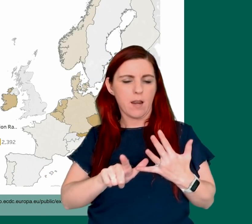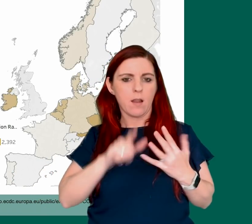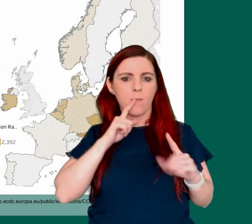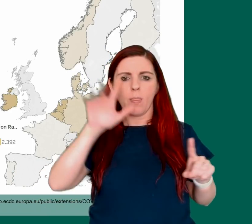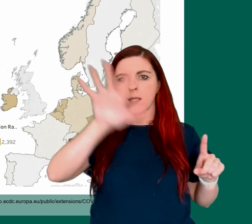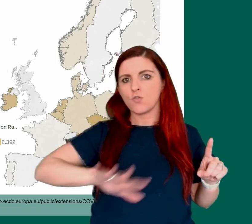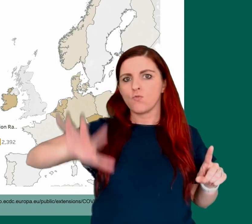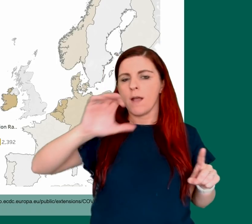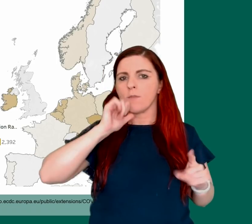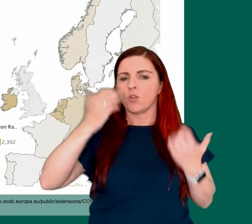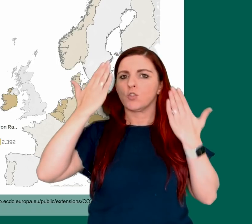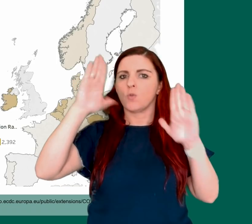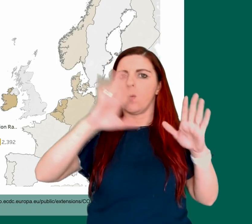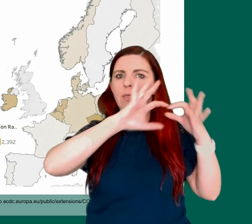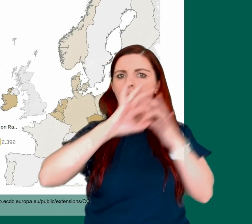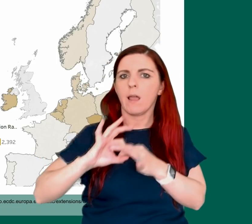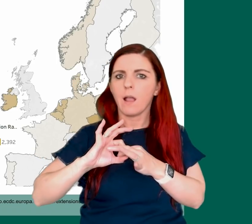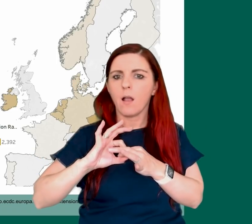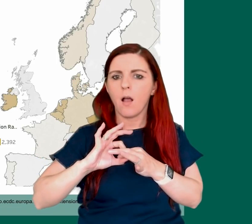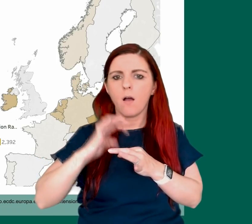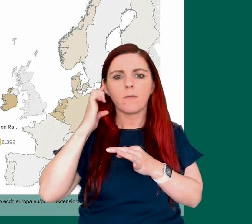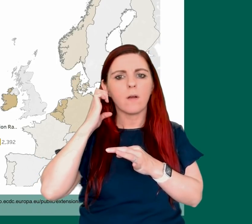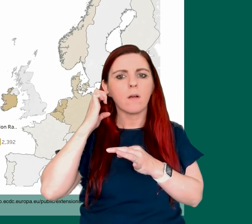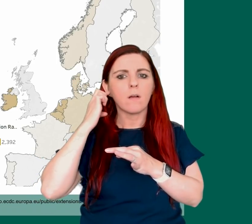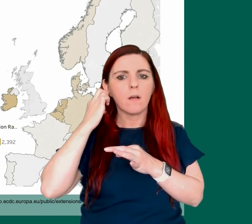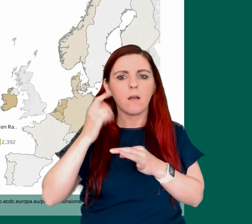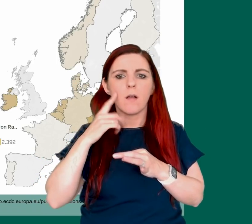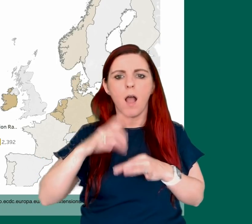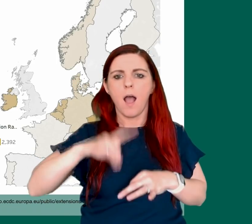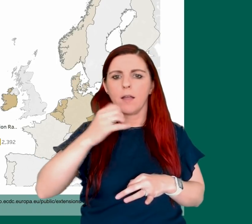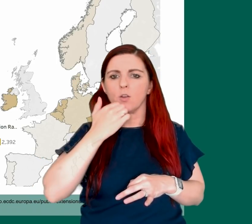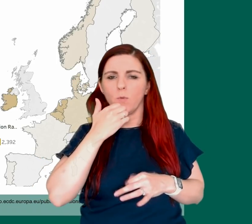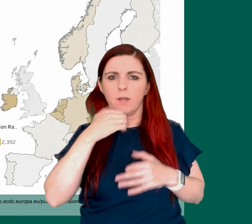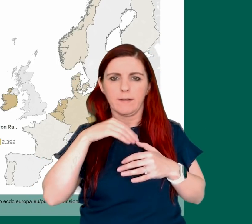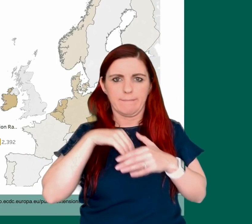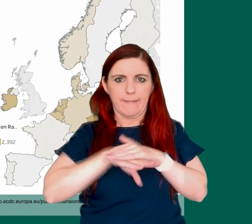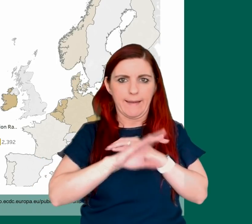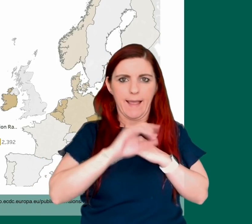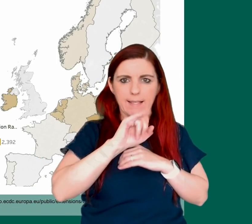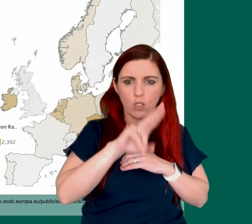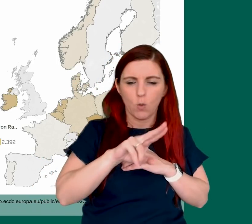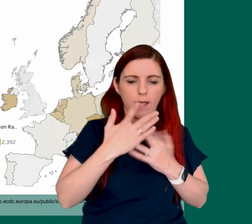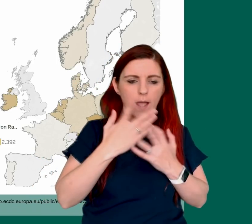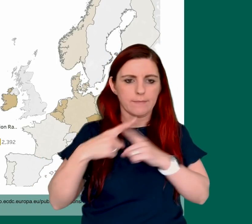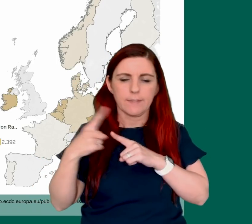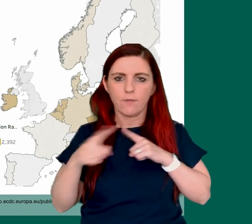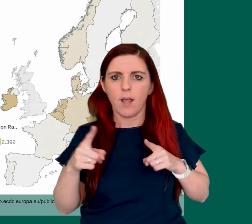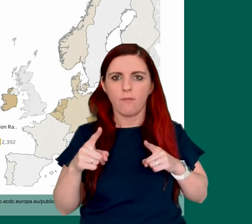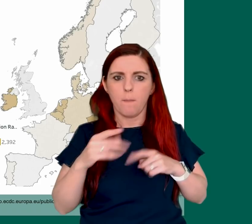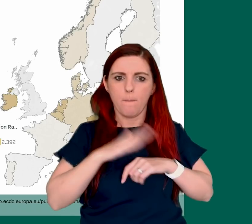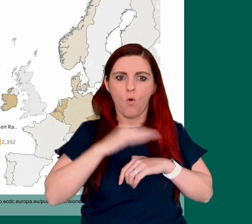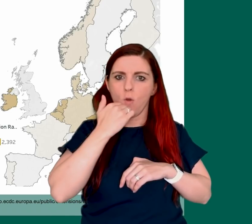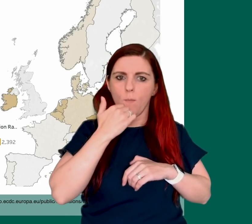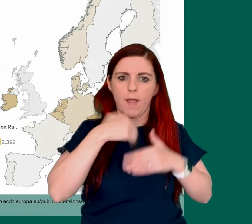doesn't reflect the link with harm, which is a high degree of differential across Europe, bring a much greater level of